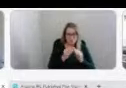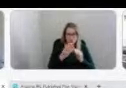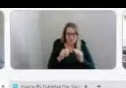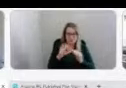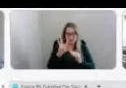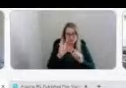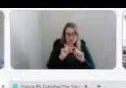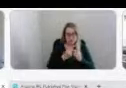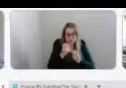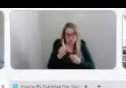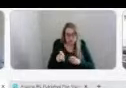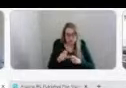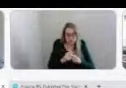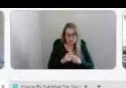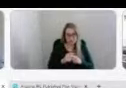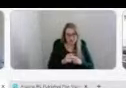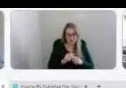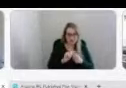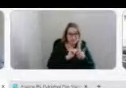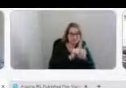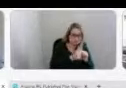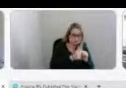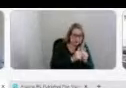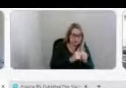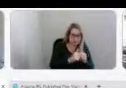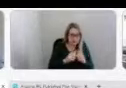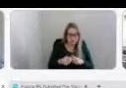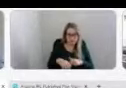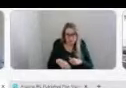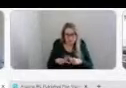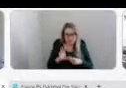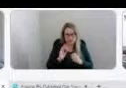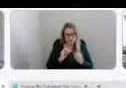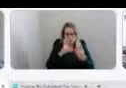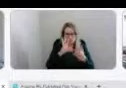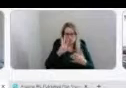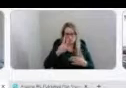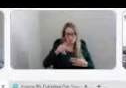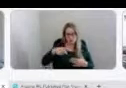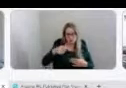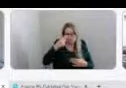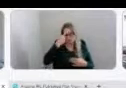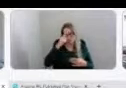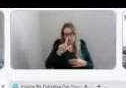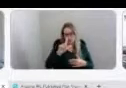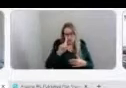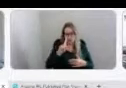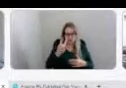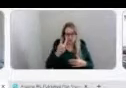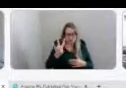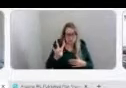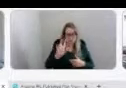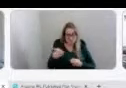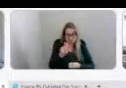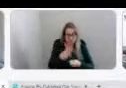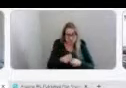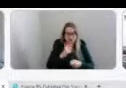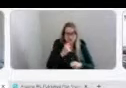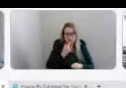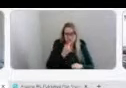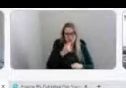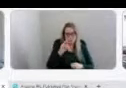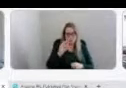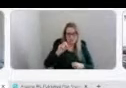considered leaning or competitive i will address the map for ld7 uh specifically i'm disappointed that the draft map has